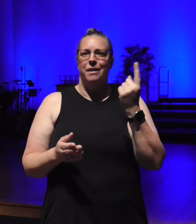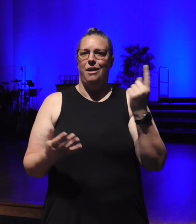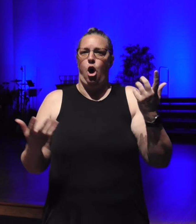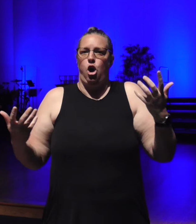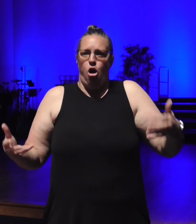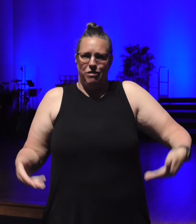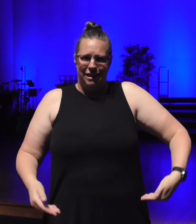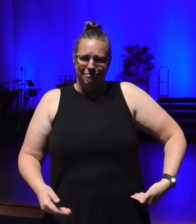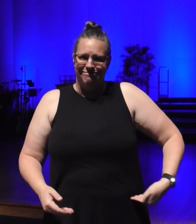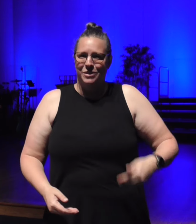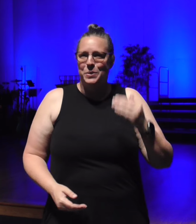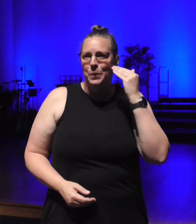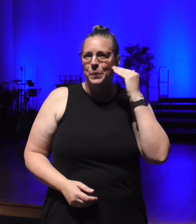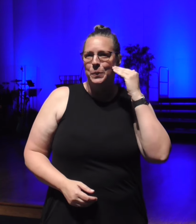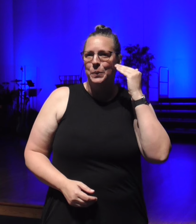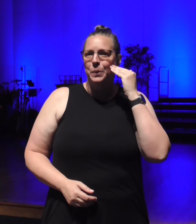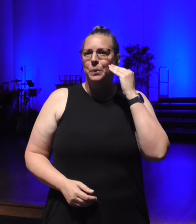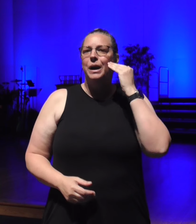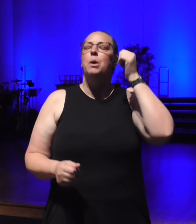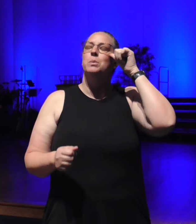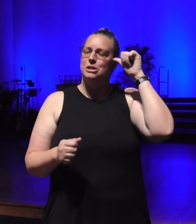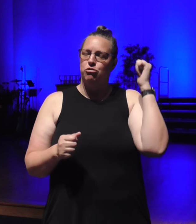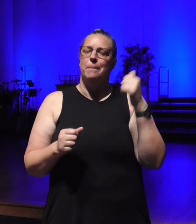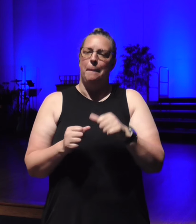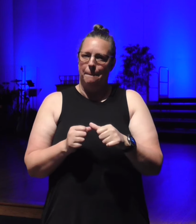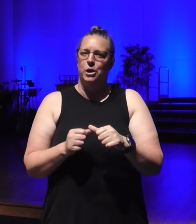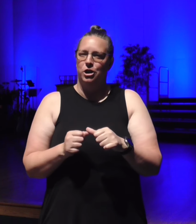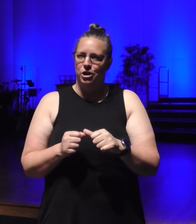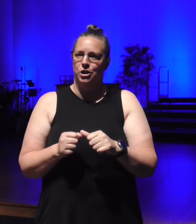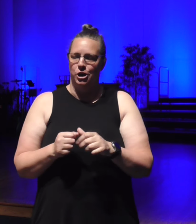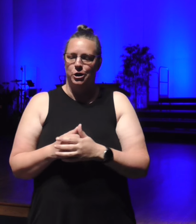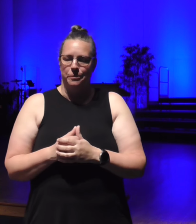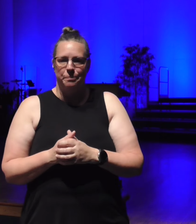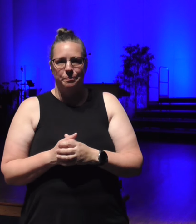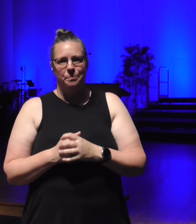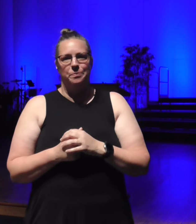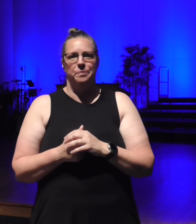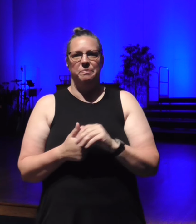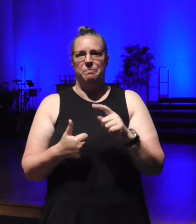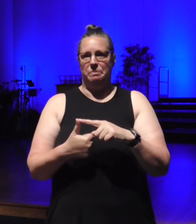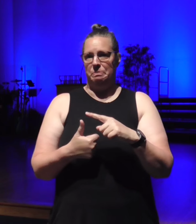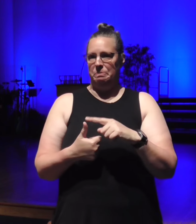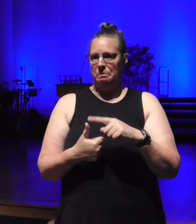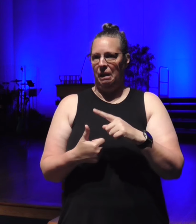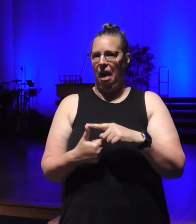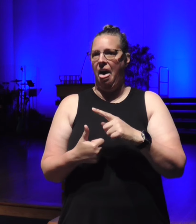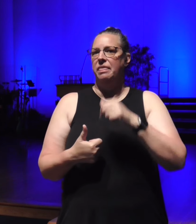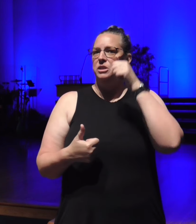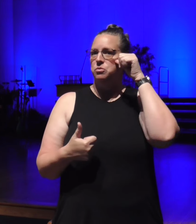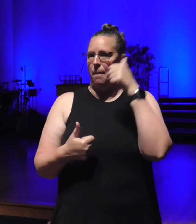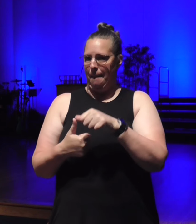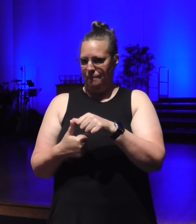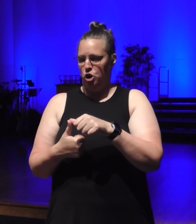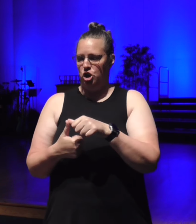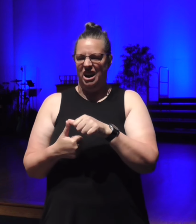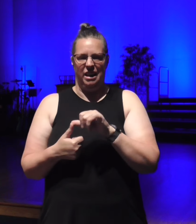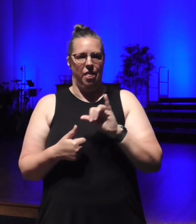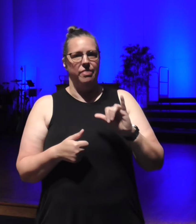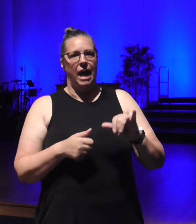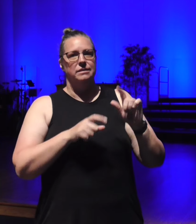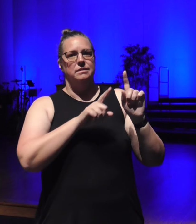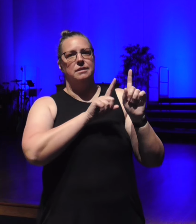known. It was remembering in community. This is companionship with